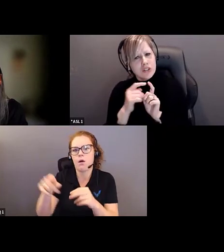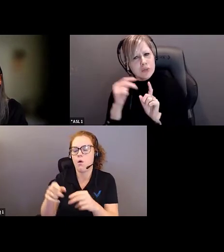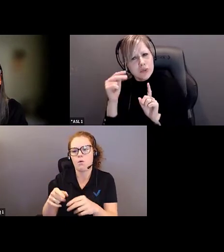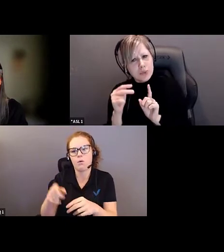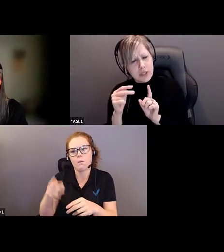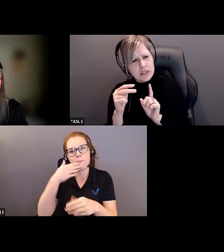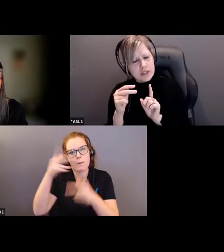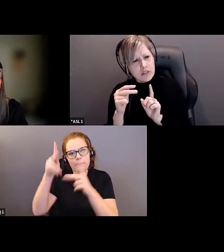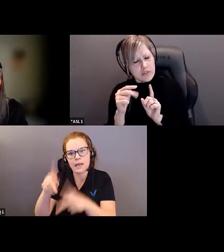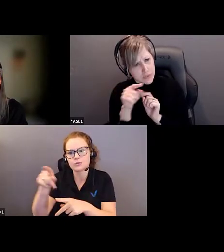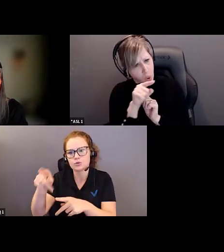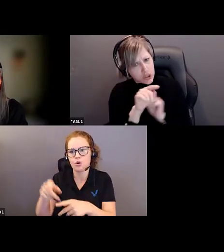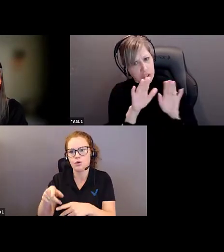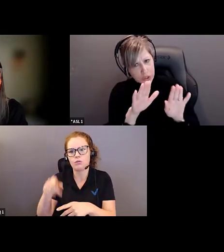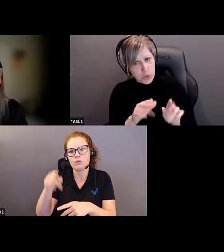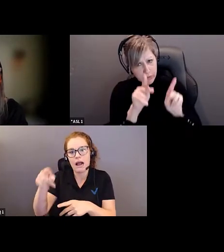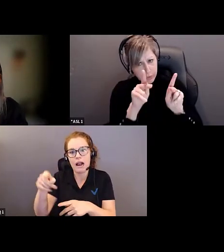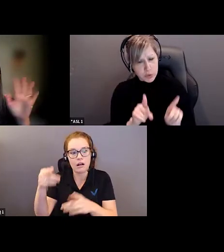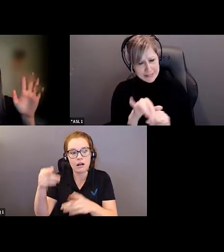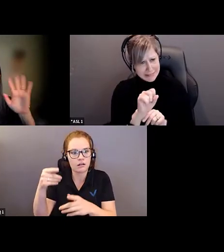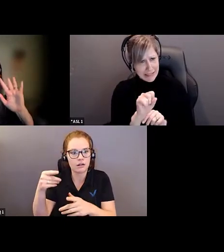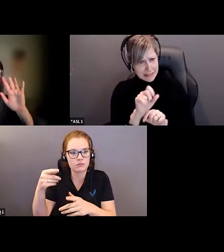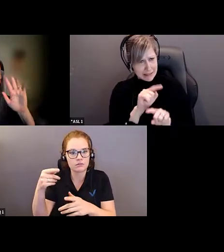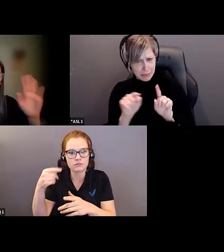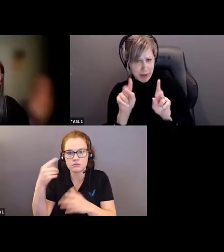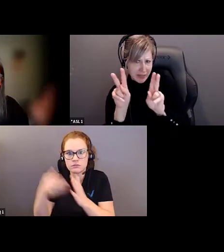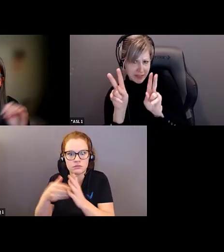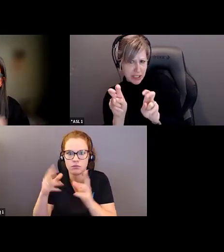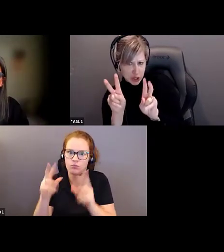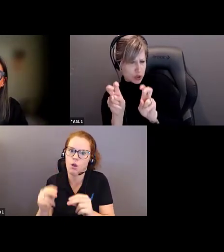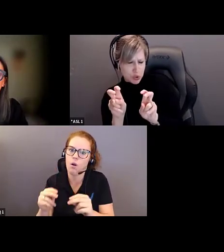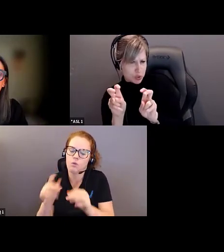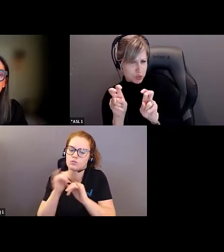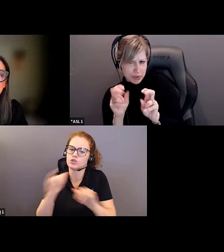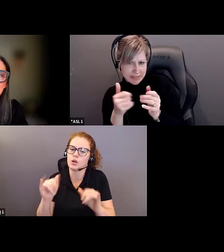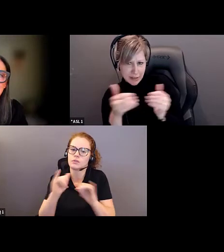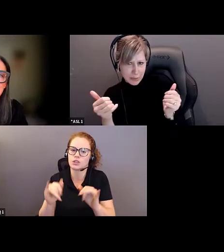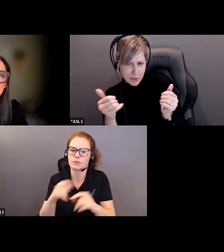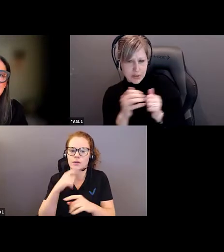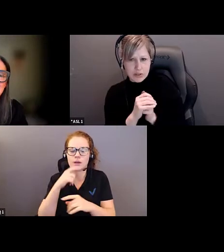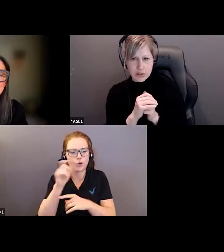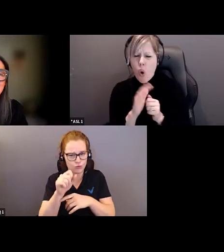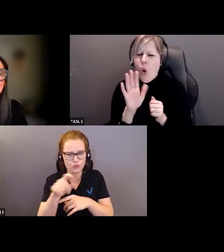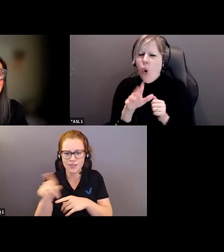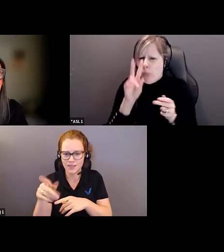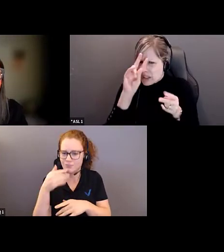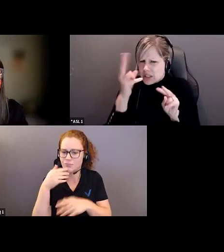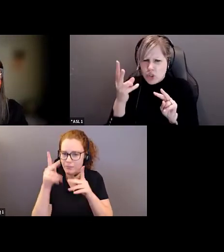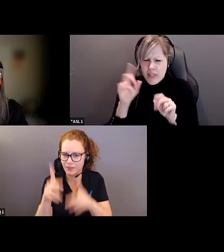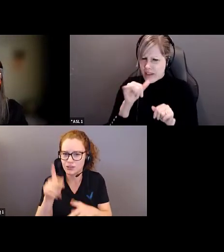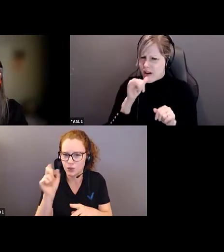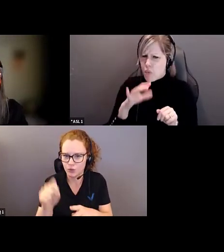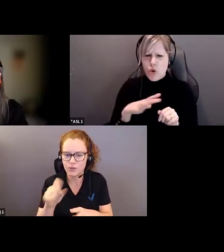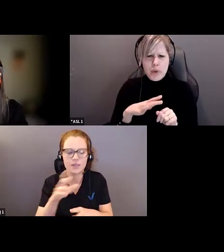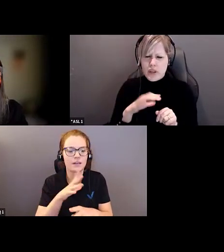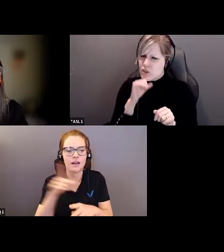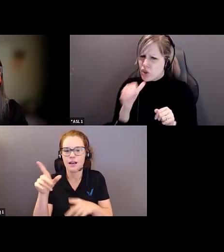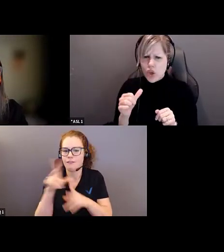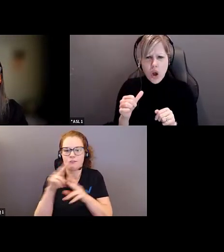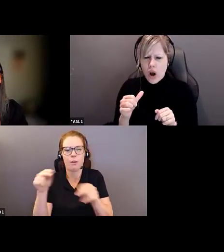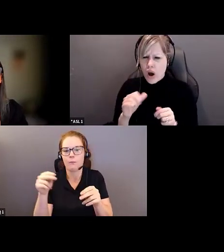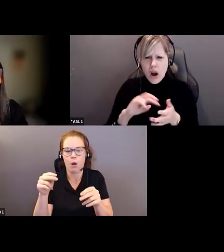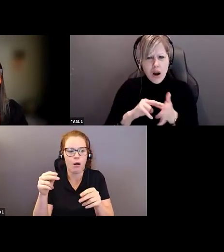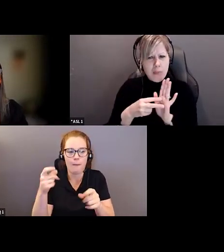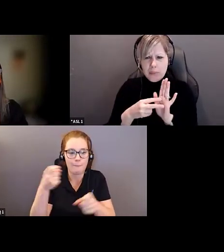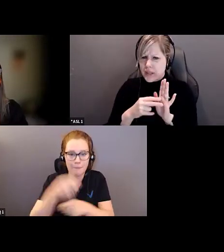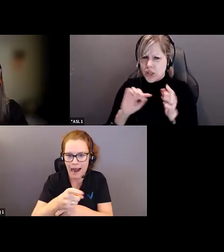something else. Oh, it's a misunderstanding. She would never have intended to cause harm. This is the white change maker showing up and